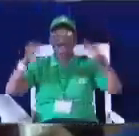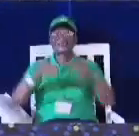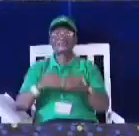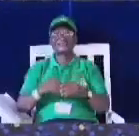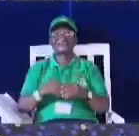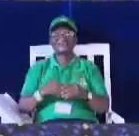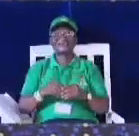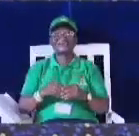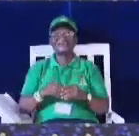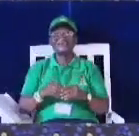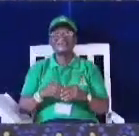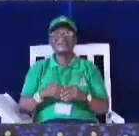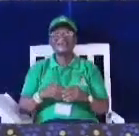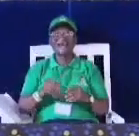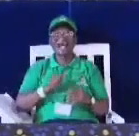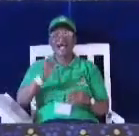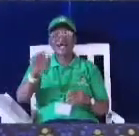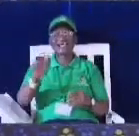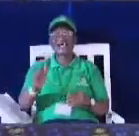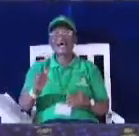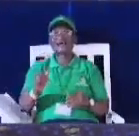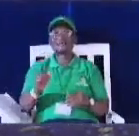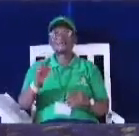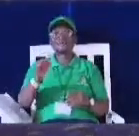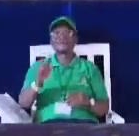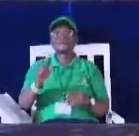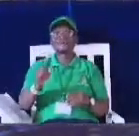hallelujah! I'm Bamadeli Sturdivant.